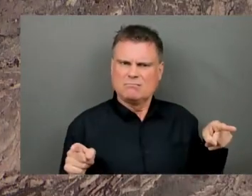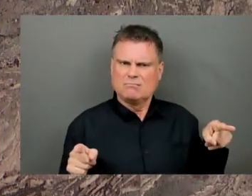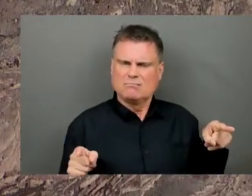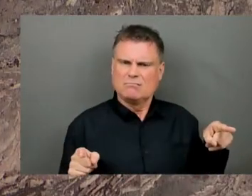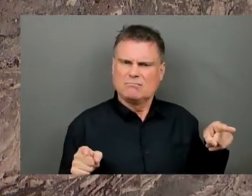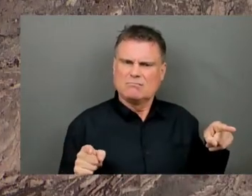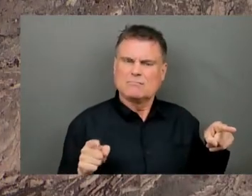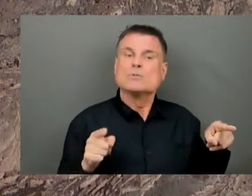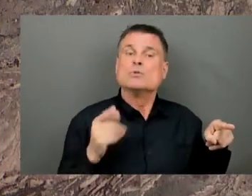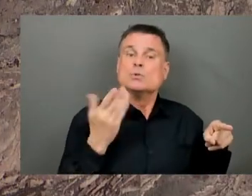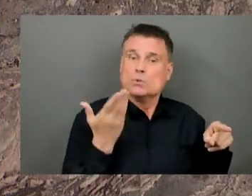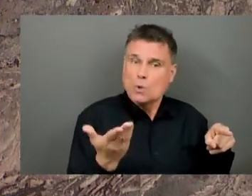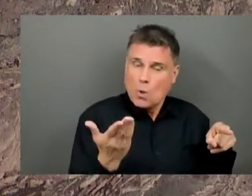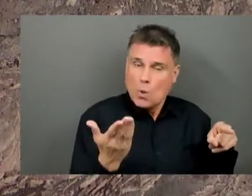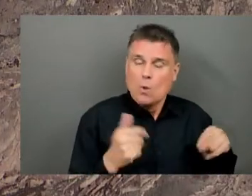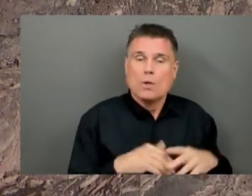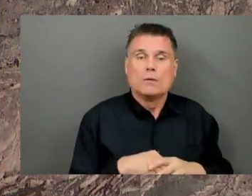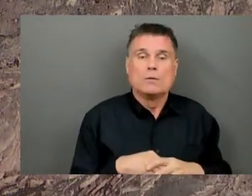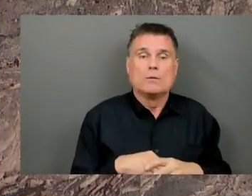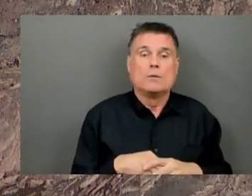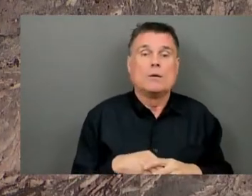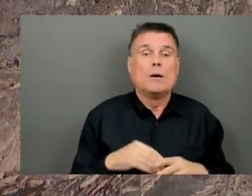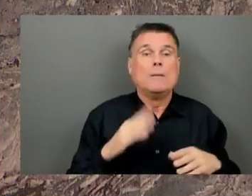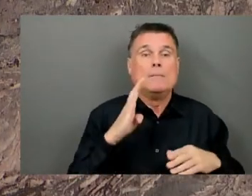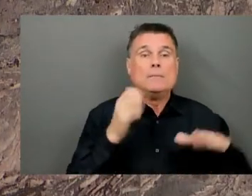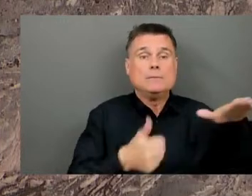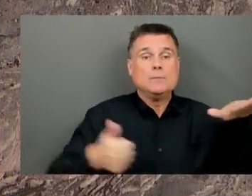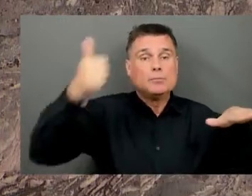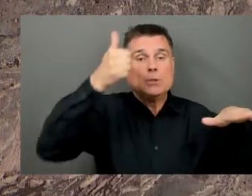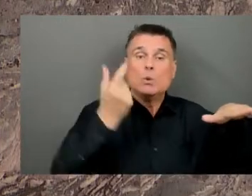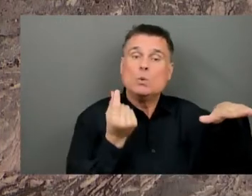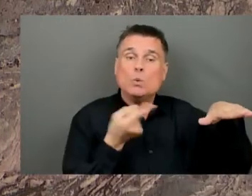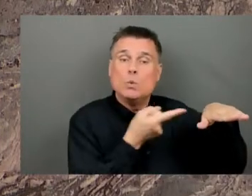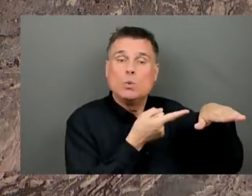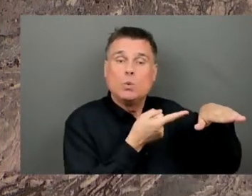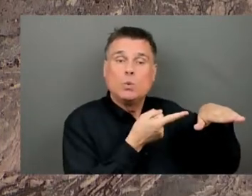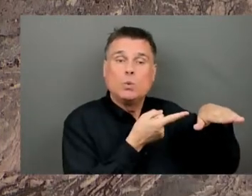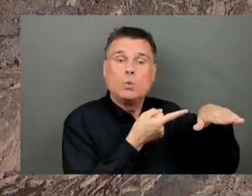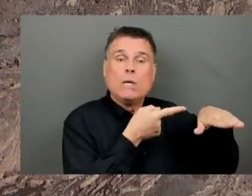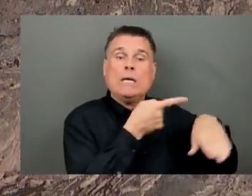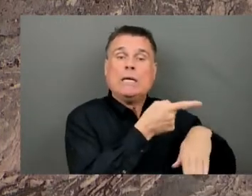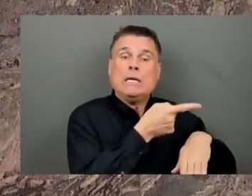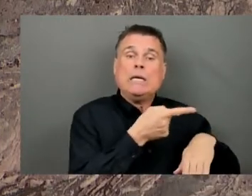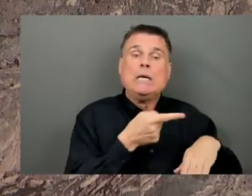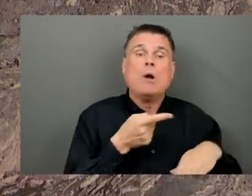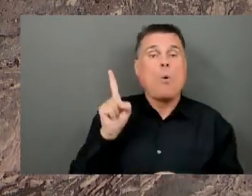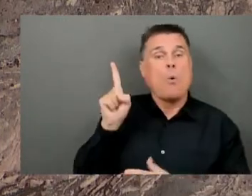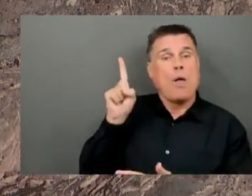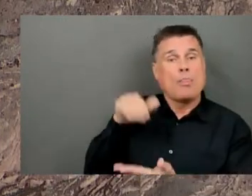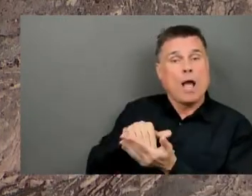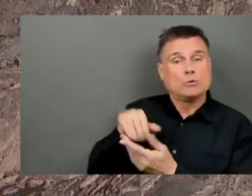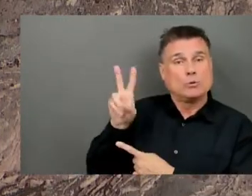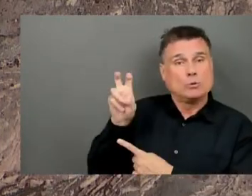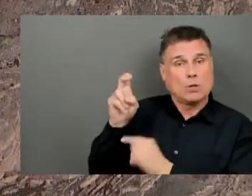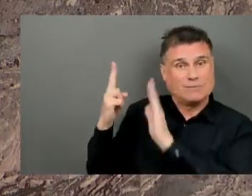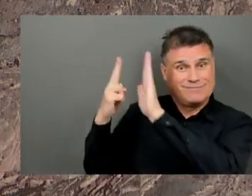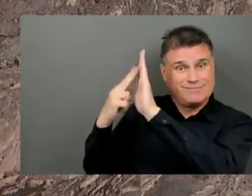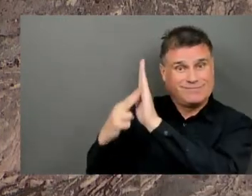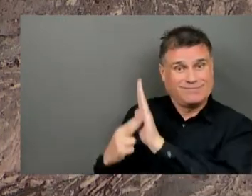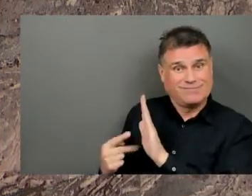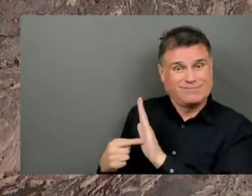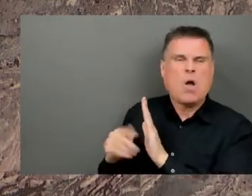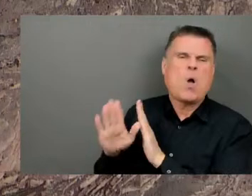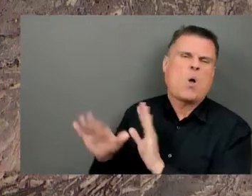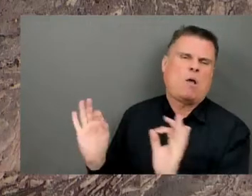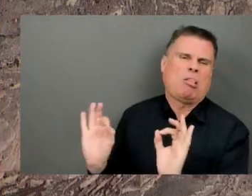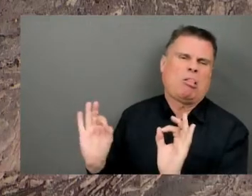the impact by describing more than 1,200 signatures as a small group of students. Then he suggests that because it's illegal, the